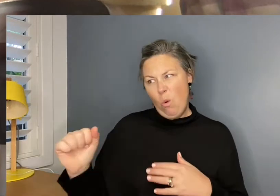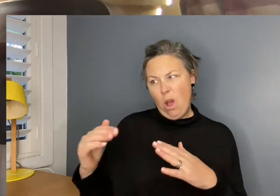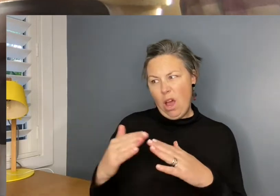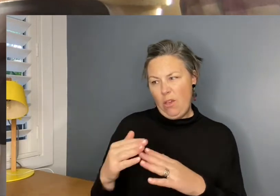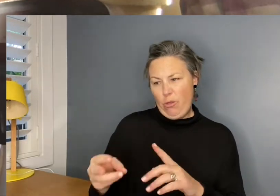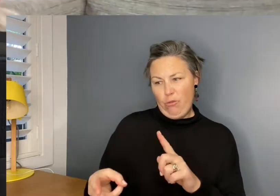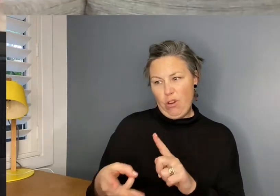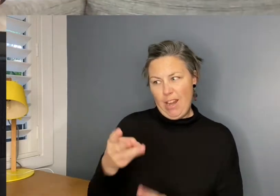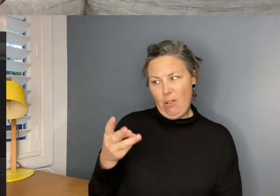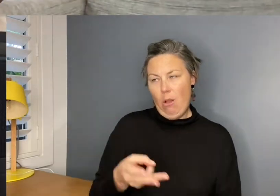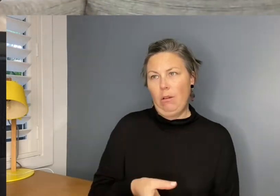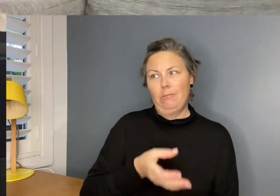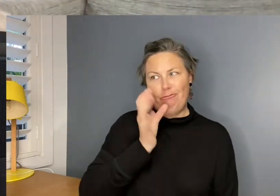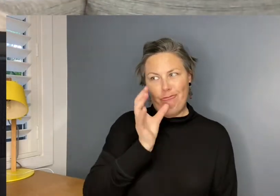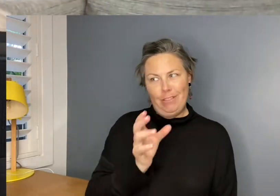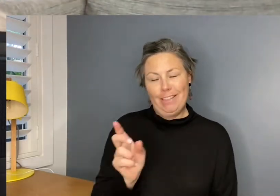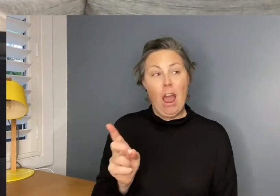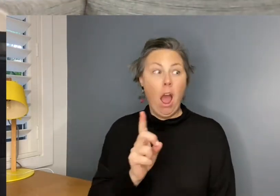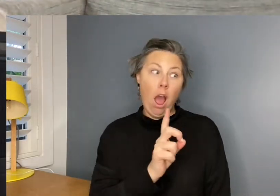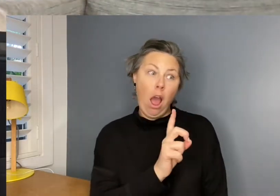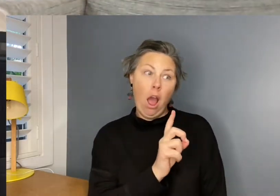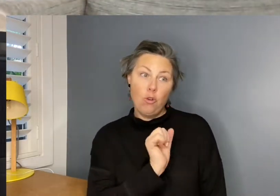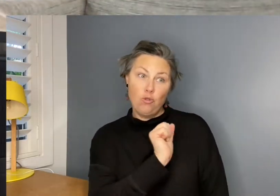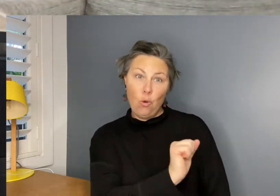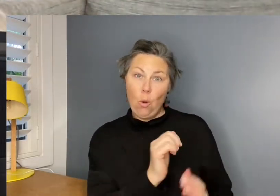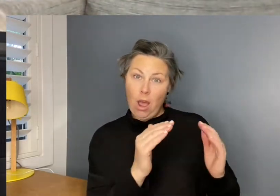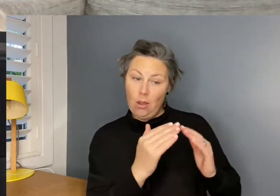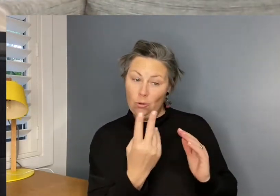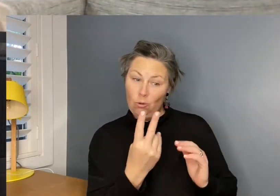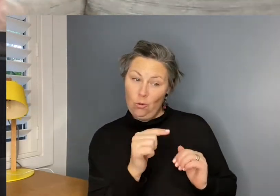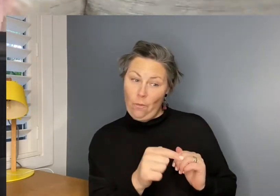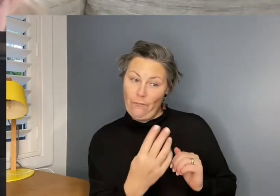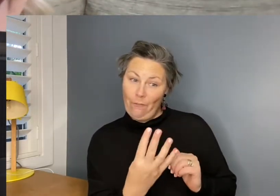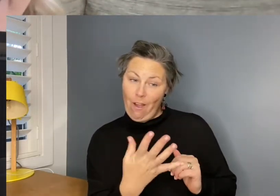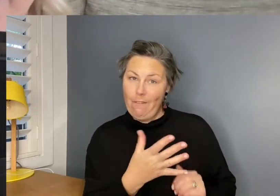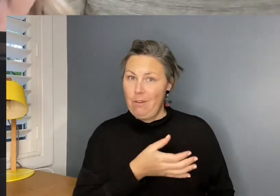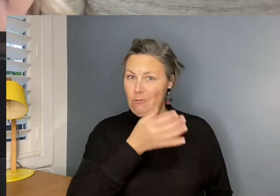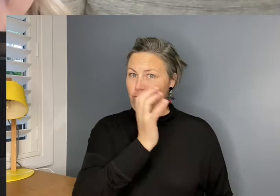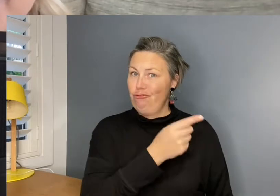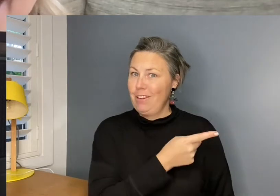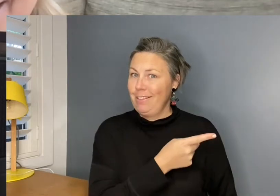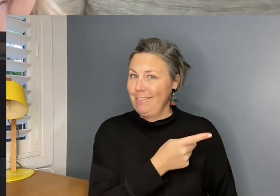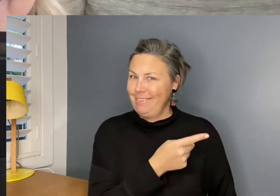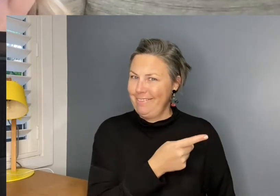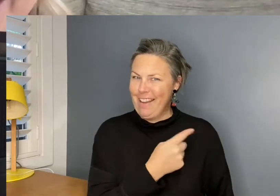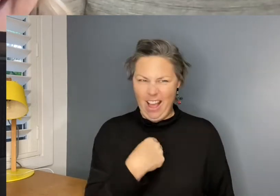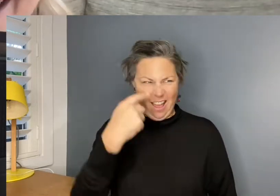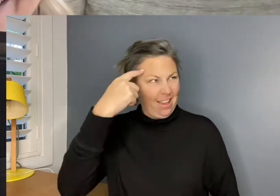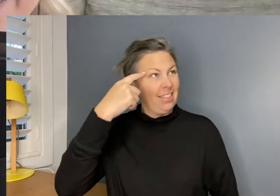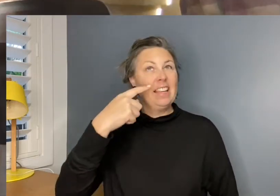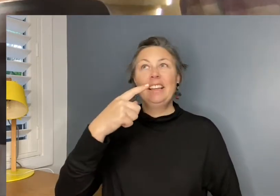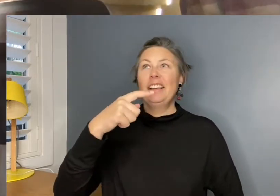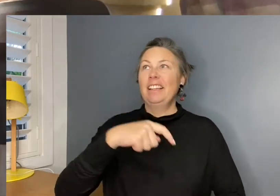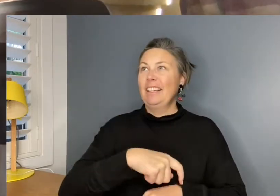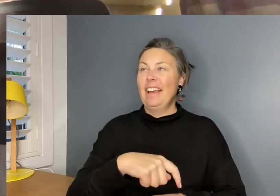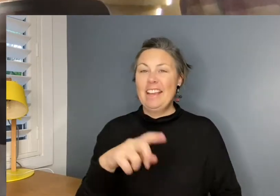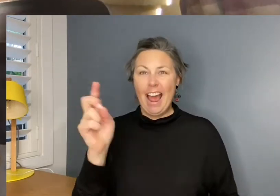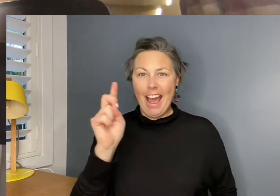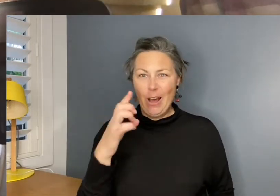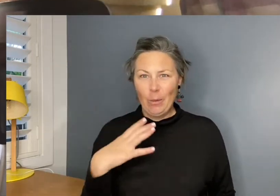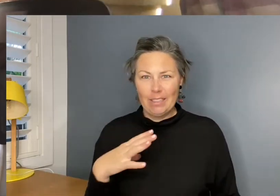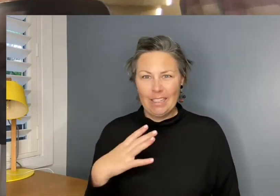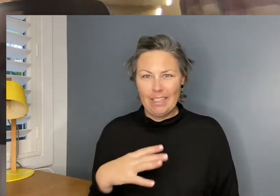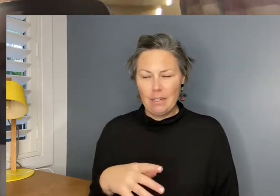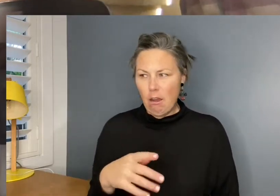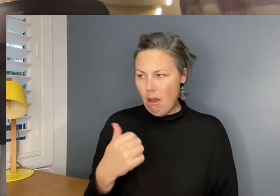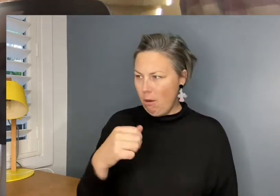at 3 p.m. Oh, listen, I've been at your house at 2:45, I reckon. I reckon it's about time for a drink now. Do you know what? Good